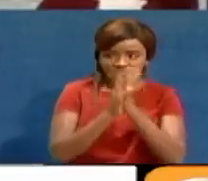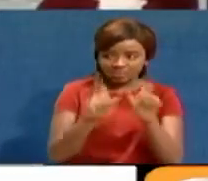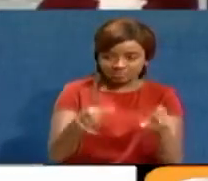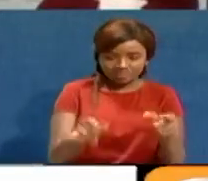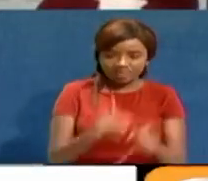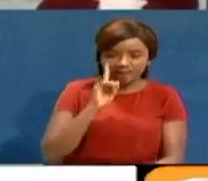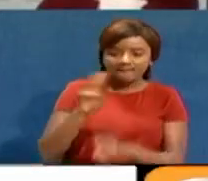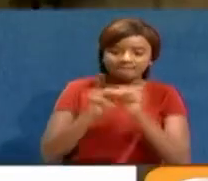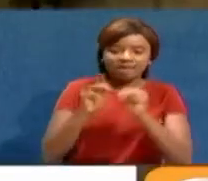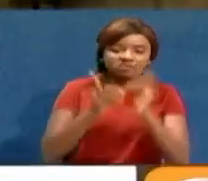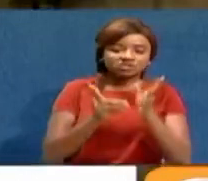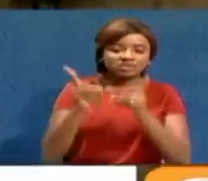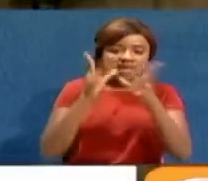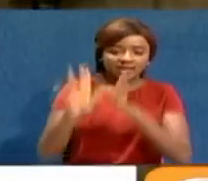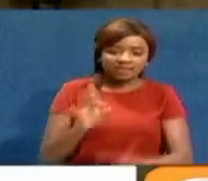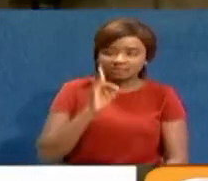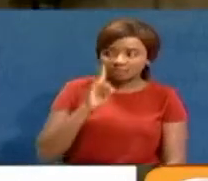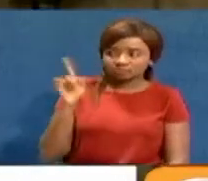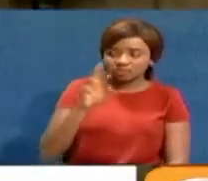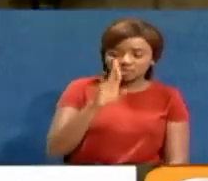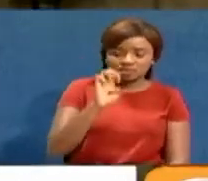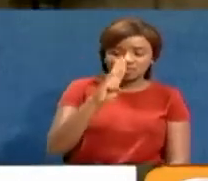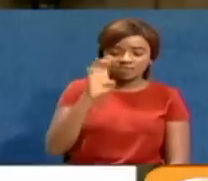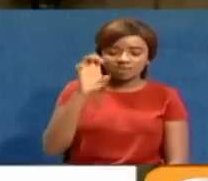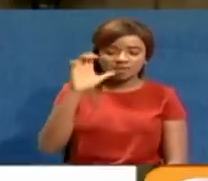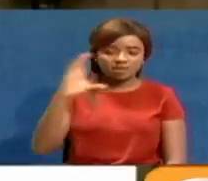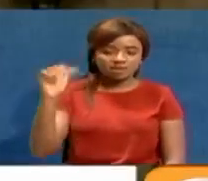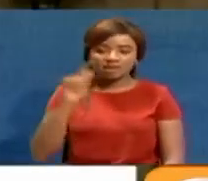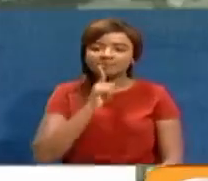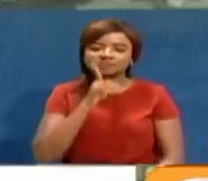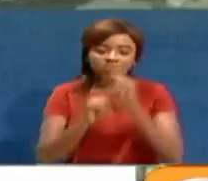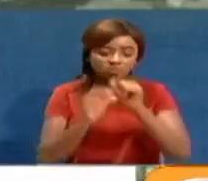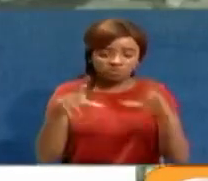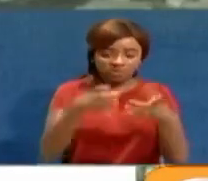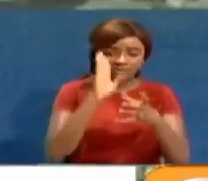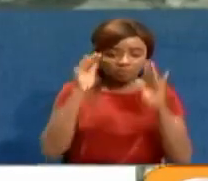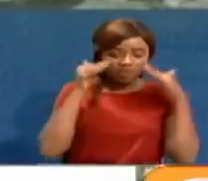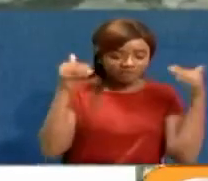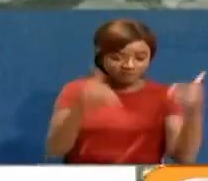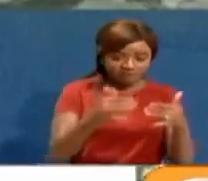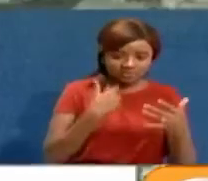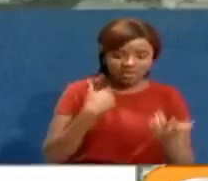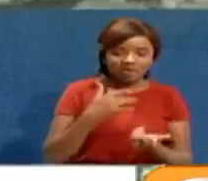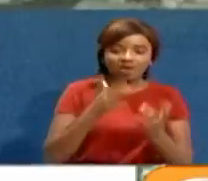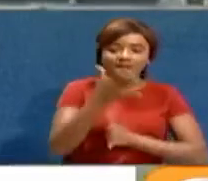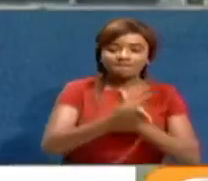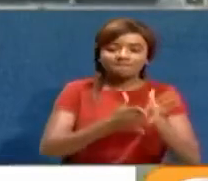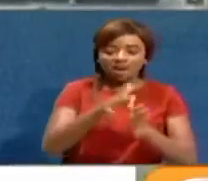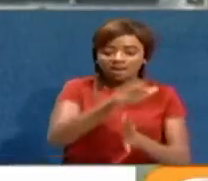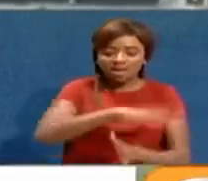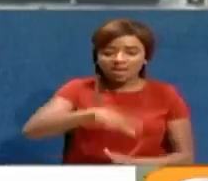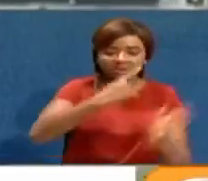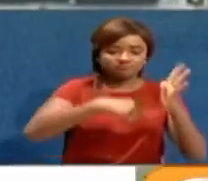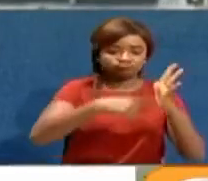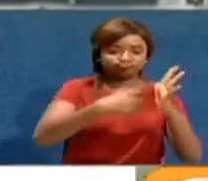Kengen Managing Director Rebecca Miano announced the company will focus on delivering Olkaria 1, Unit 6 geothermal power plant in the